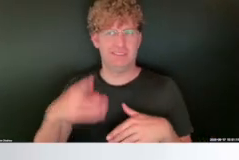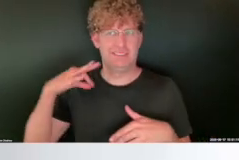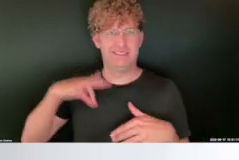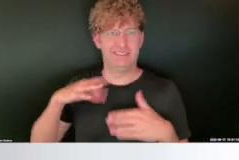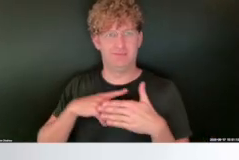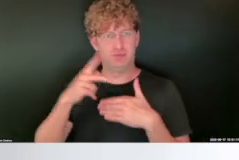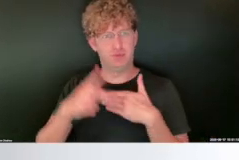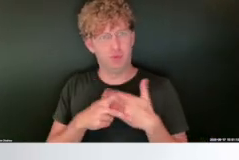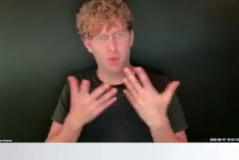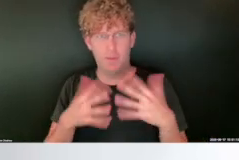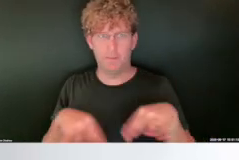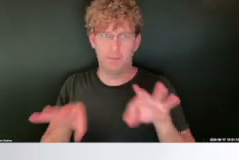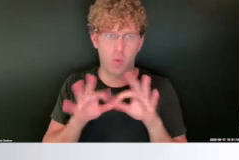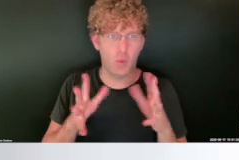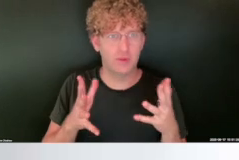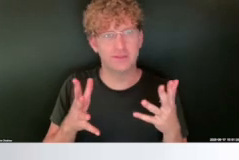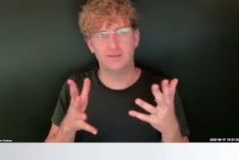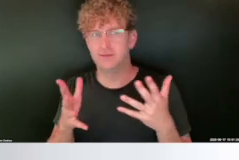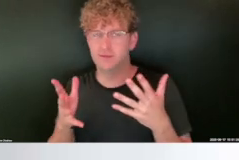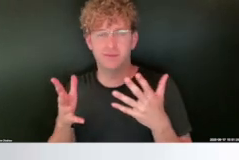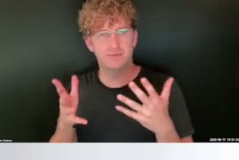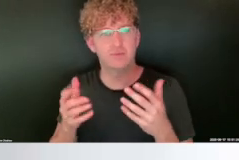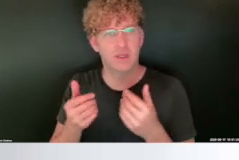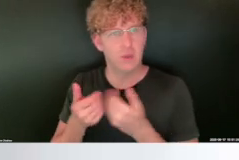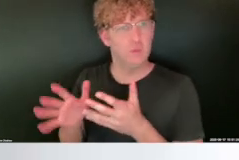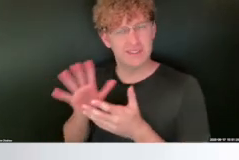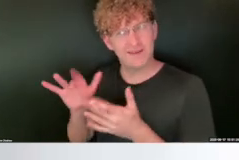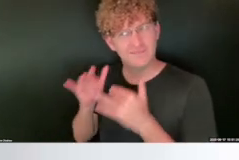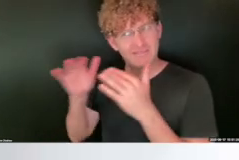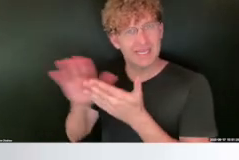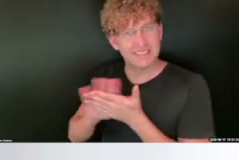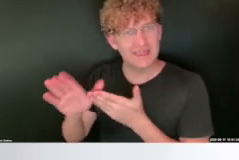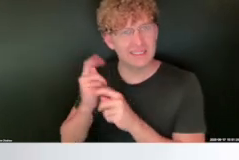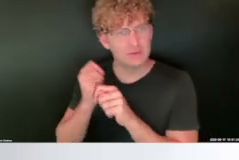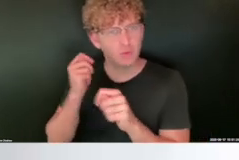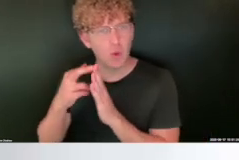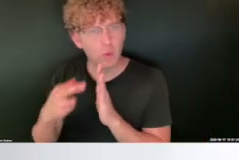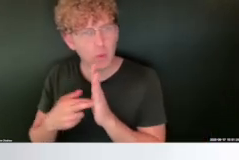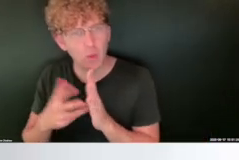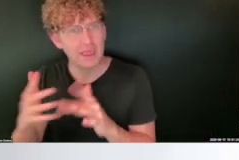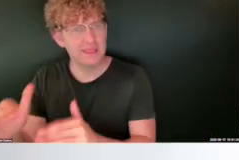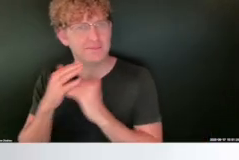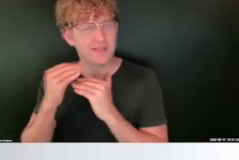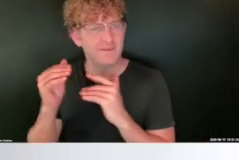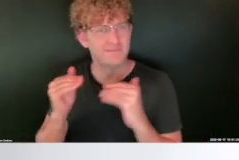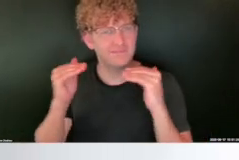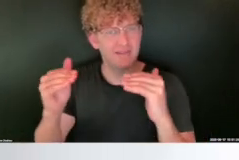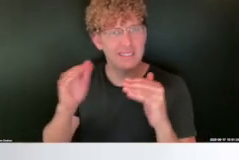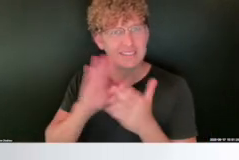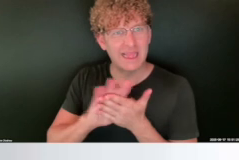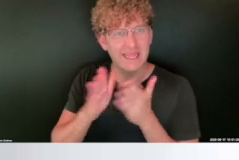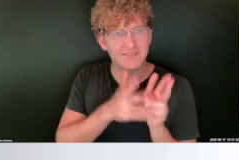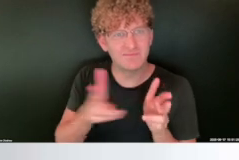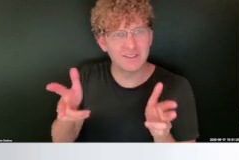Advanced Clean Trucks rule and the limitations of the Advanced Clean Fleets rule now. So I